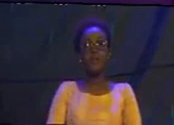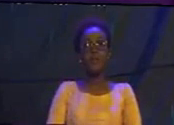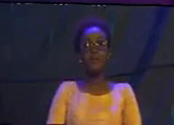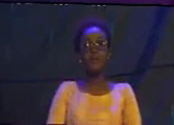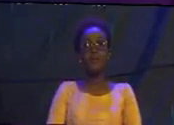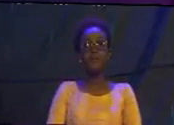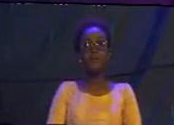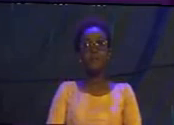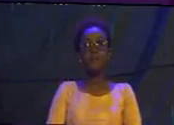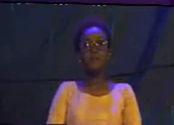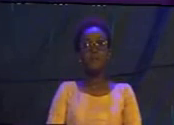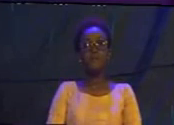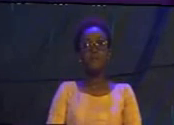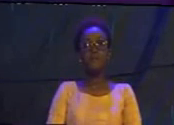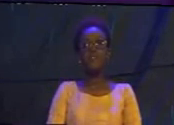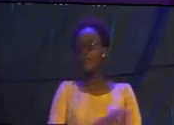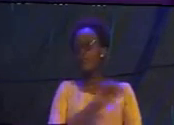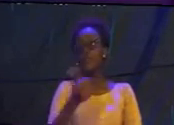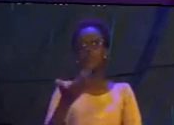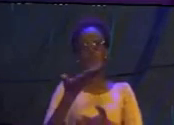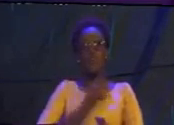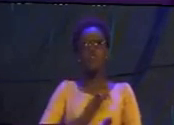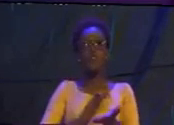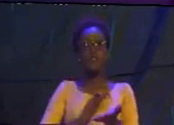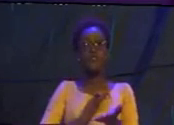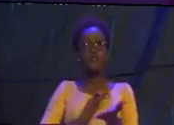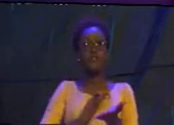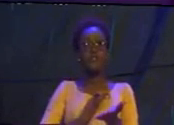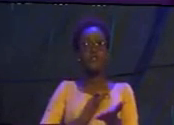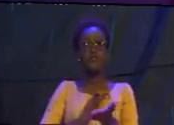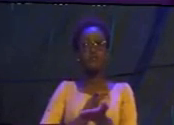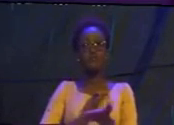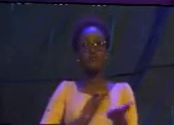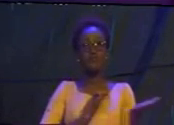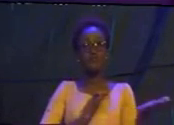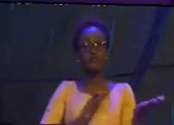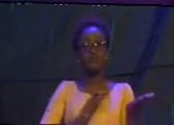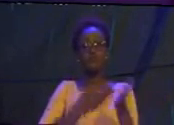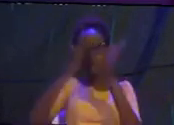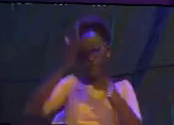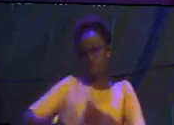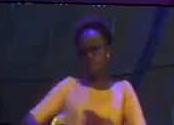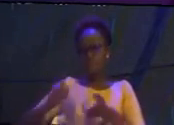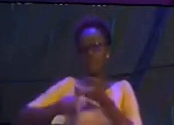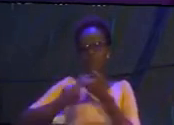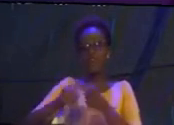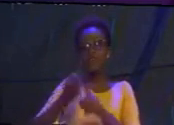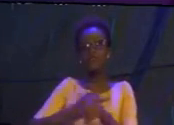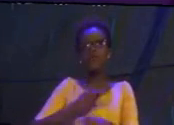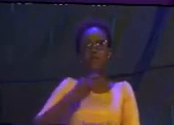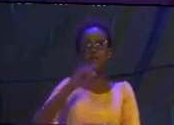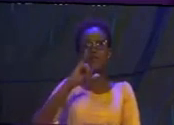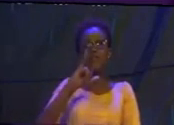you are in a ministry. Nanone dufite mwene data uvuye muri Israel. We have a brother